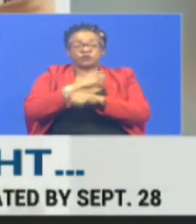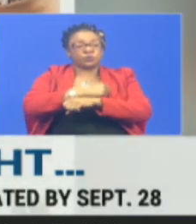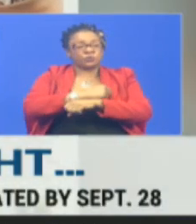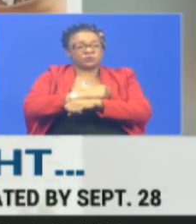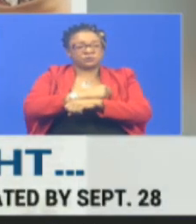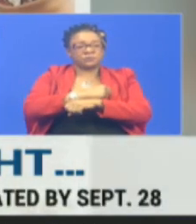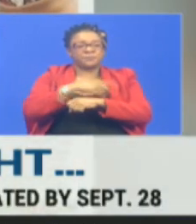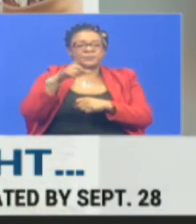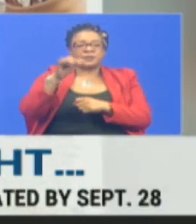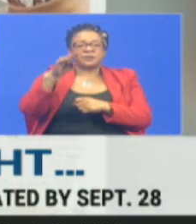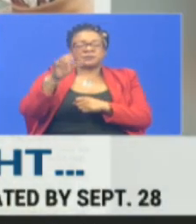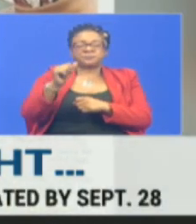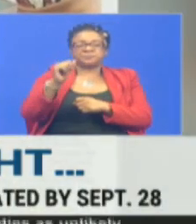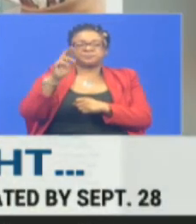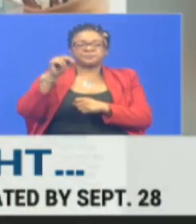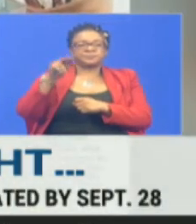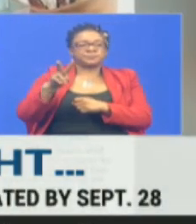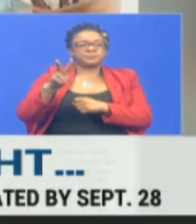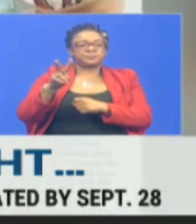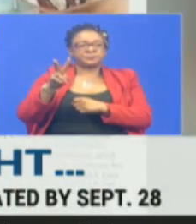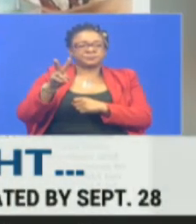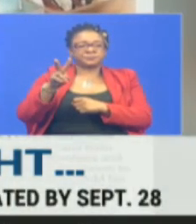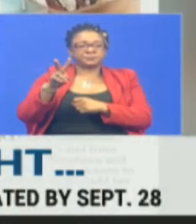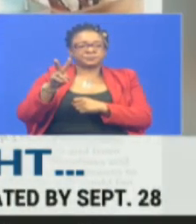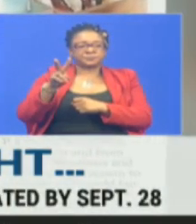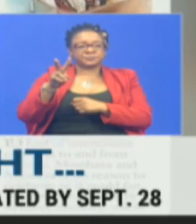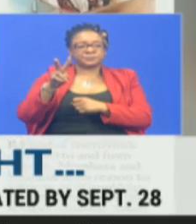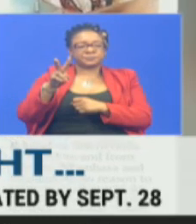Leila Mohammed, NTV.